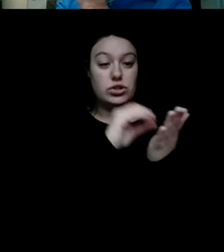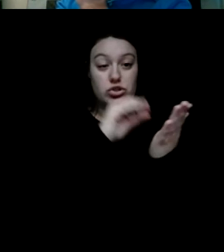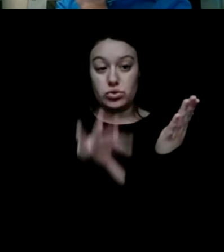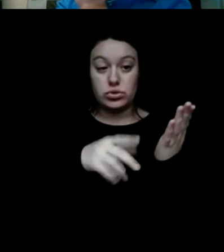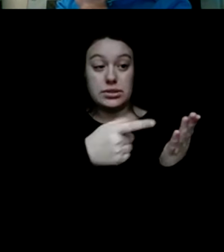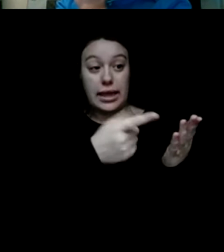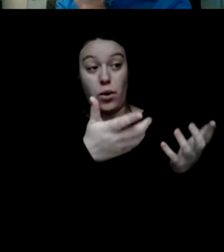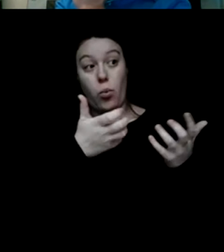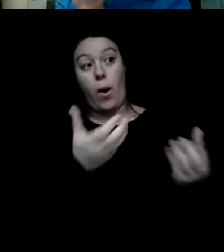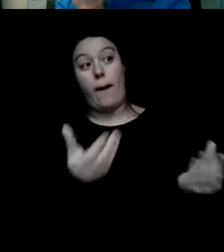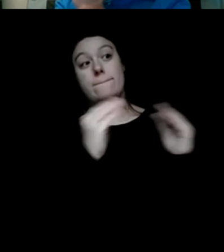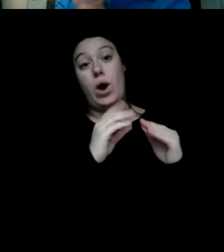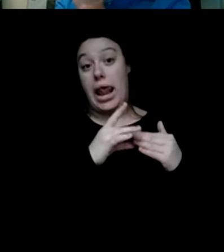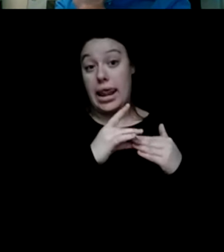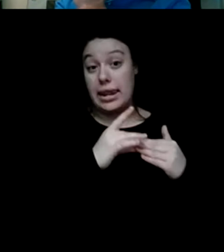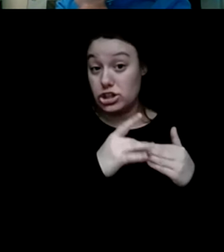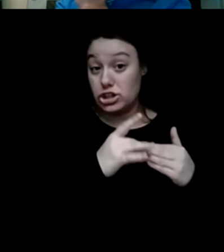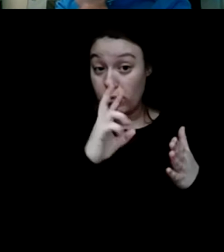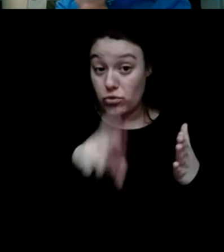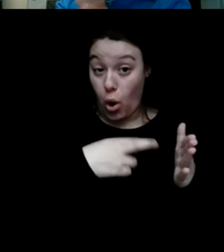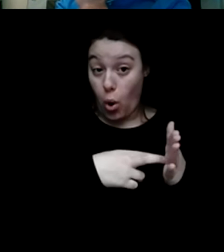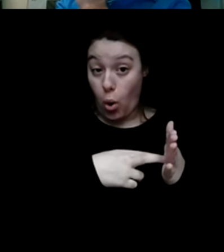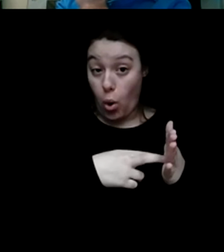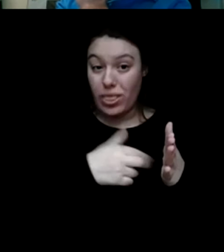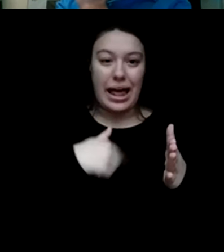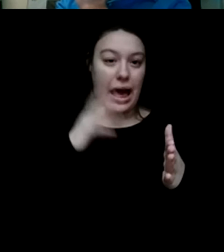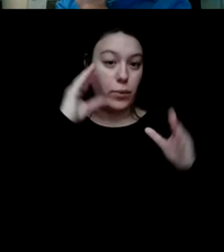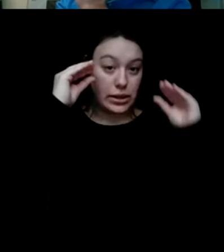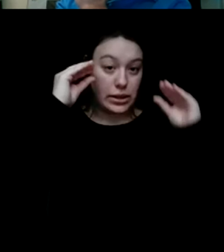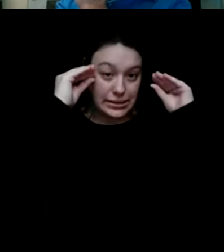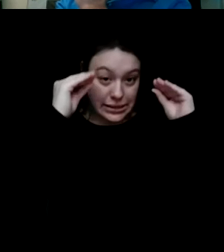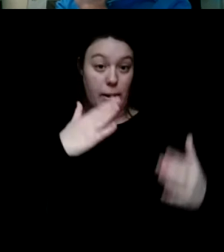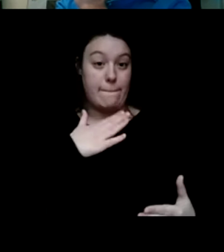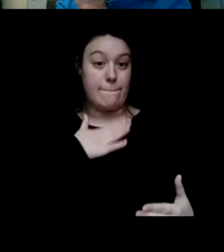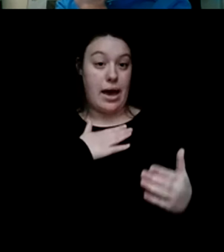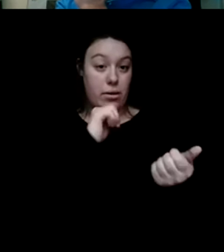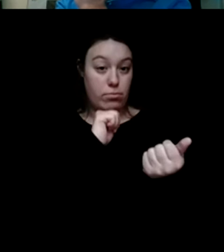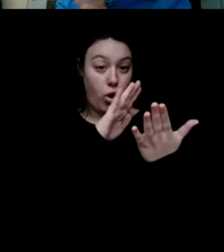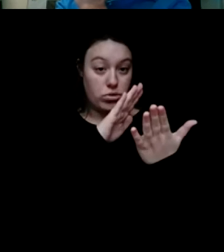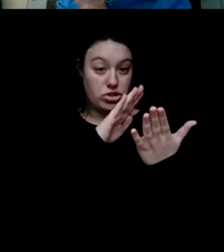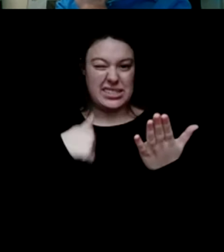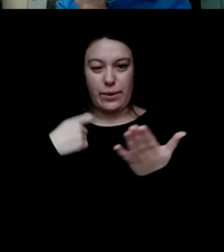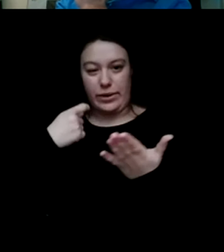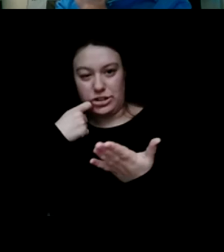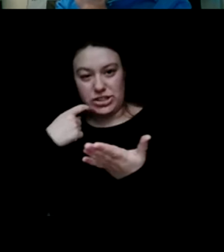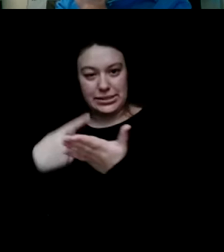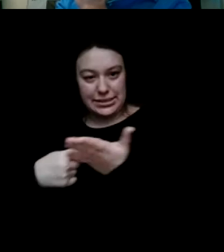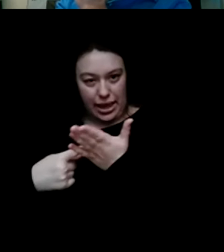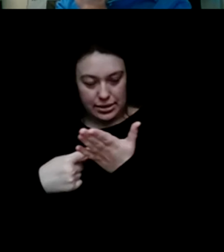leadership roles and teach them some of the tools that we discussed today to then help them to build an